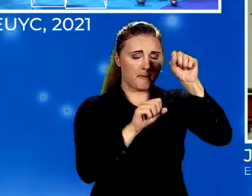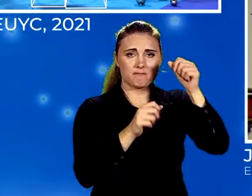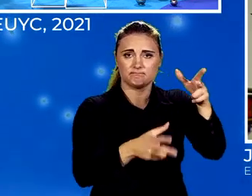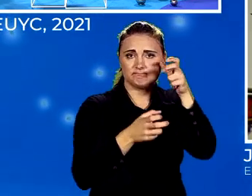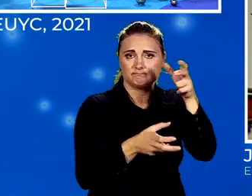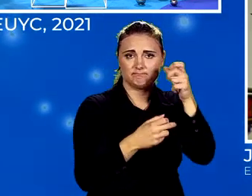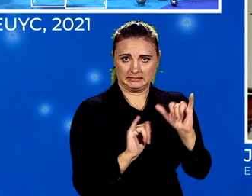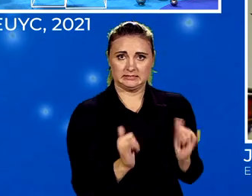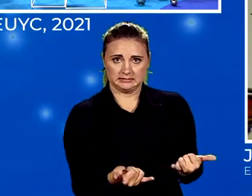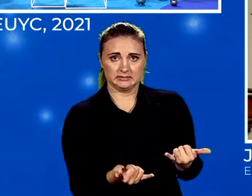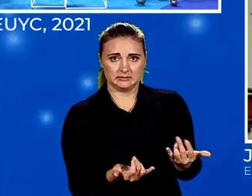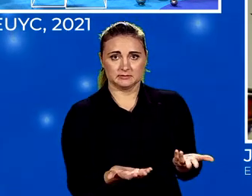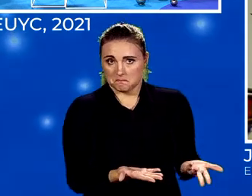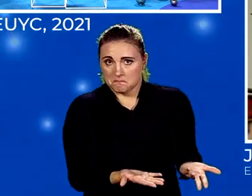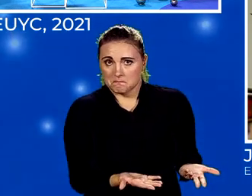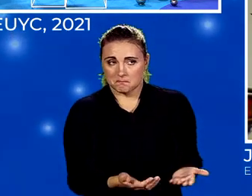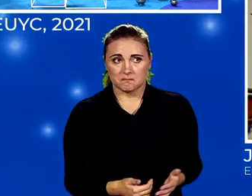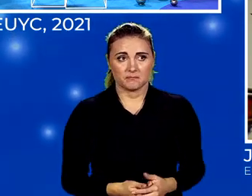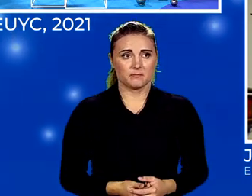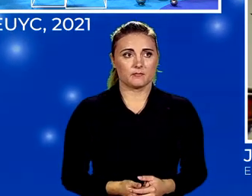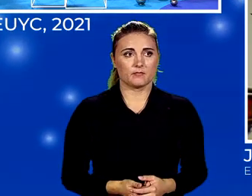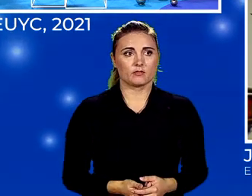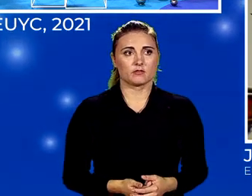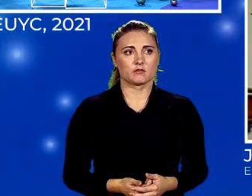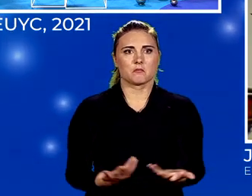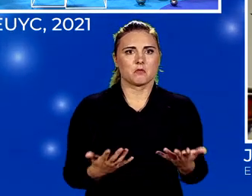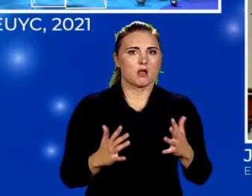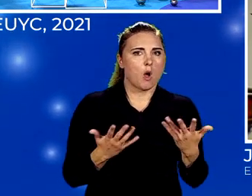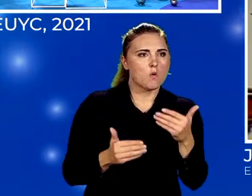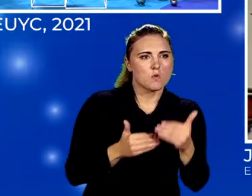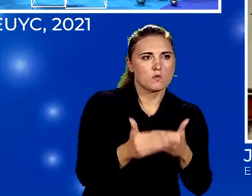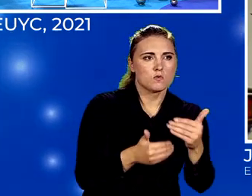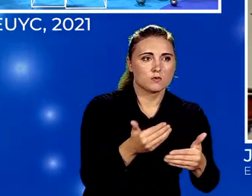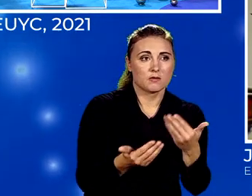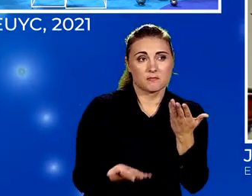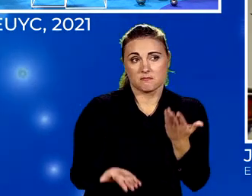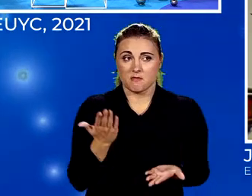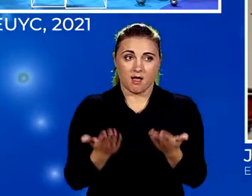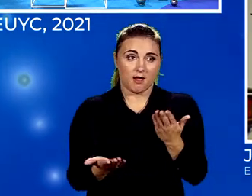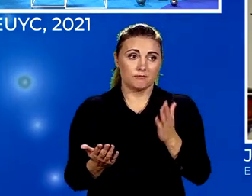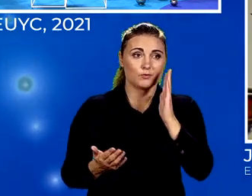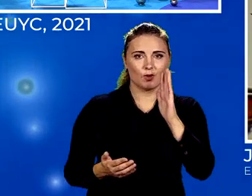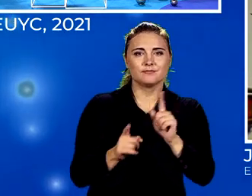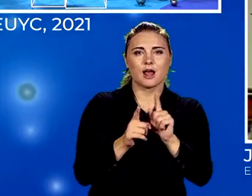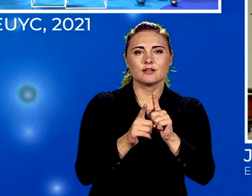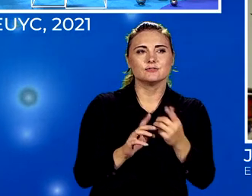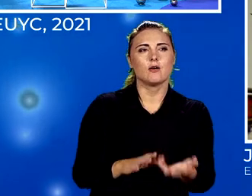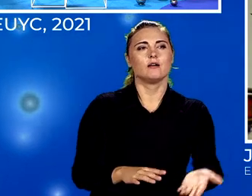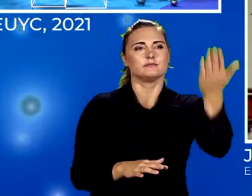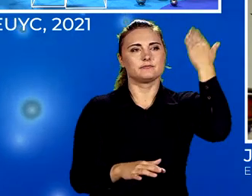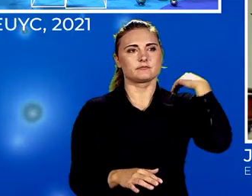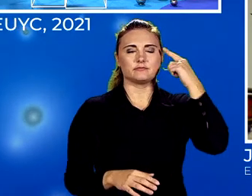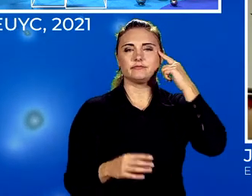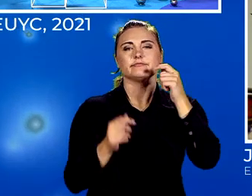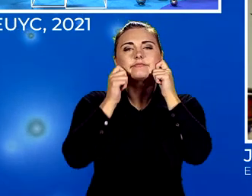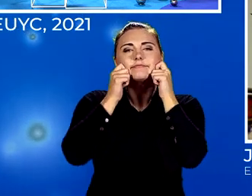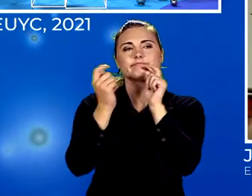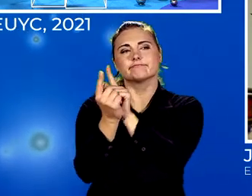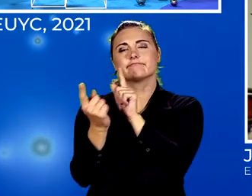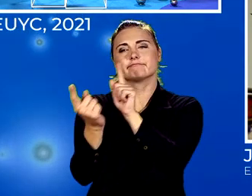I think one of the consequences will be that we will maybe we'll never go back to only go physical into events, but we will keep